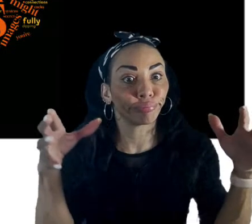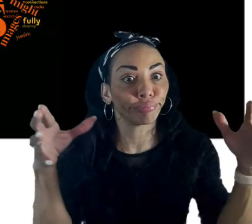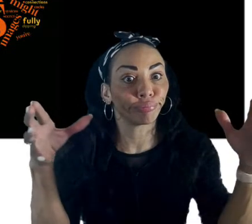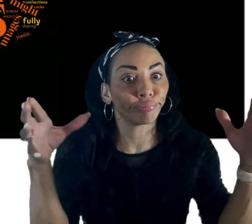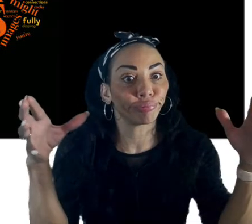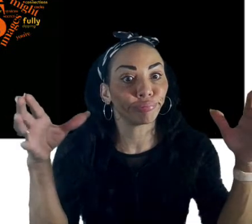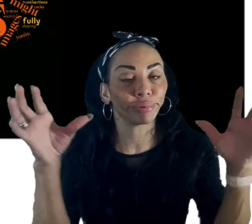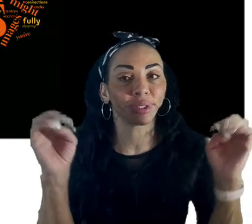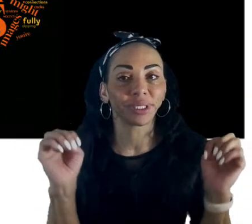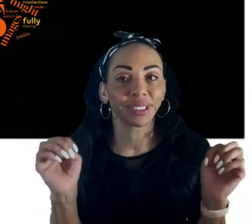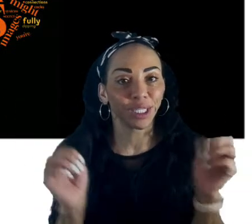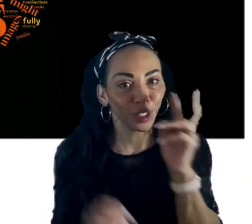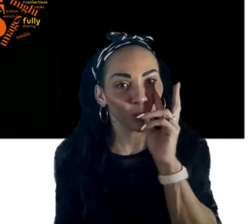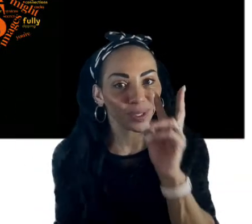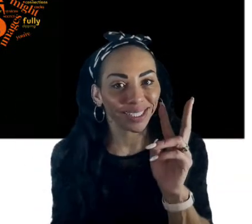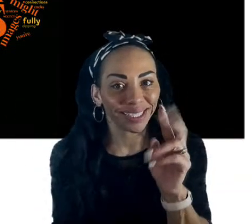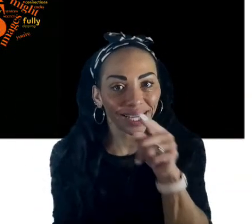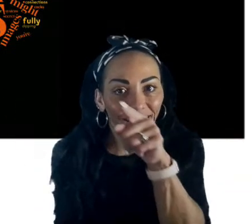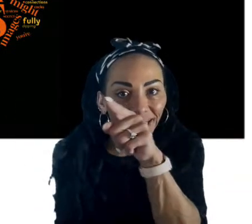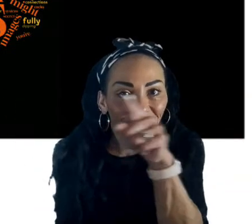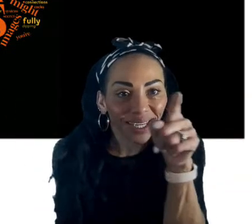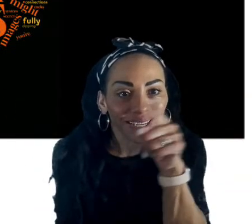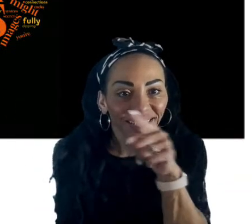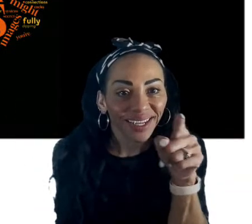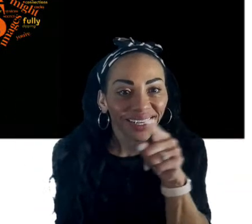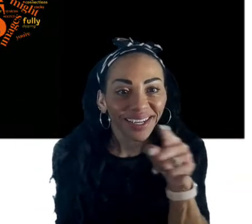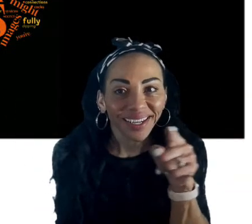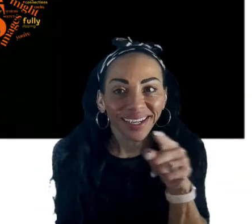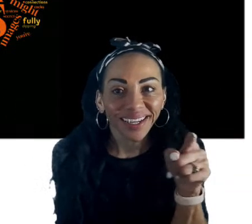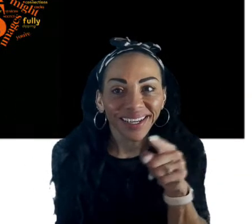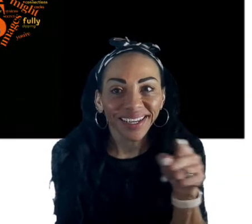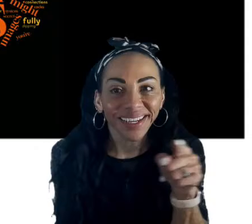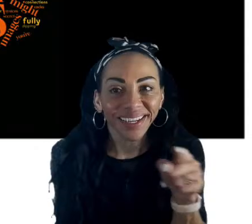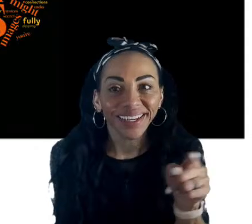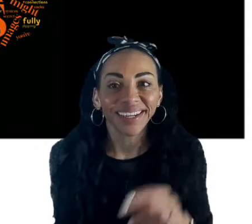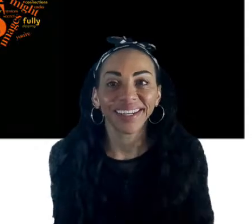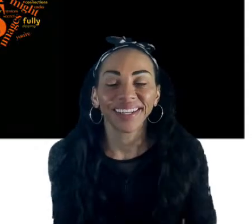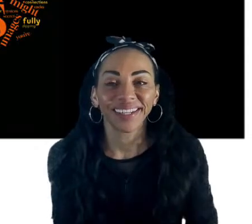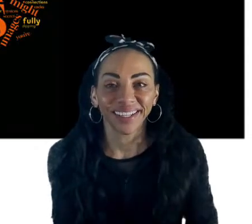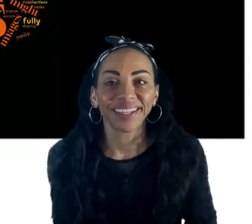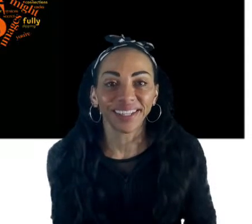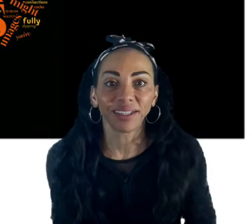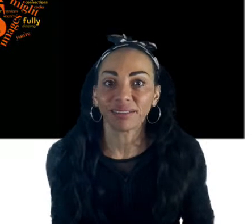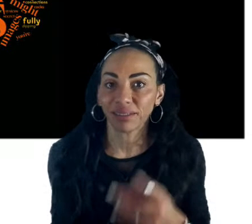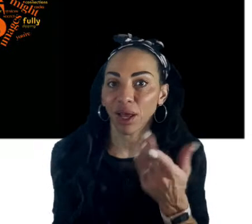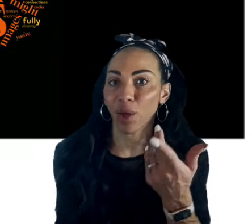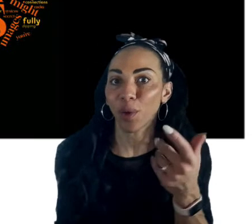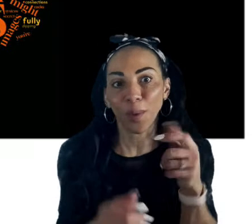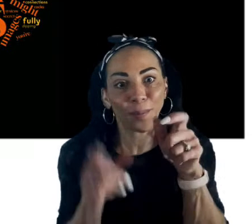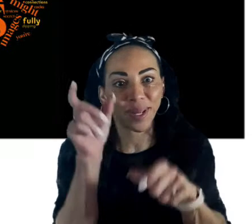well, people is significant within the way that people have responded.